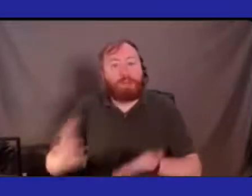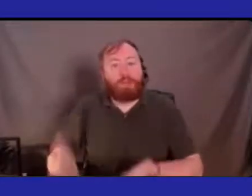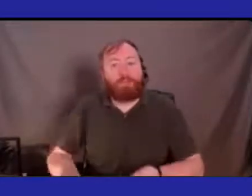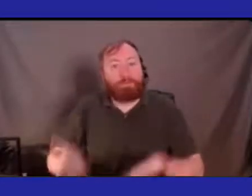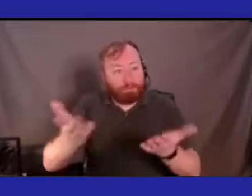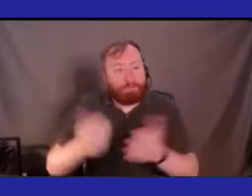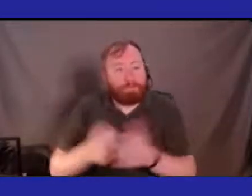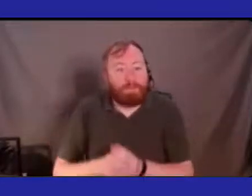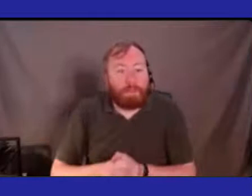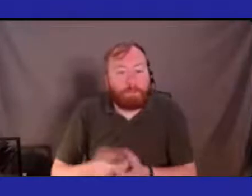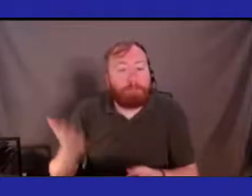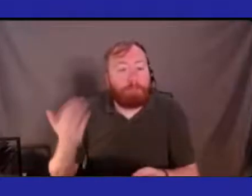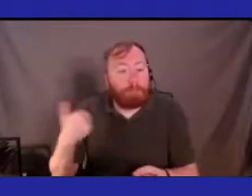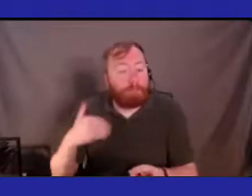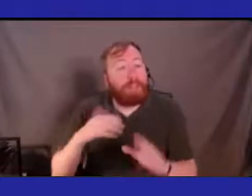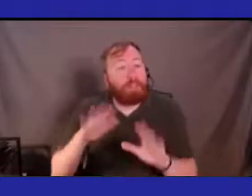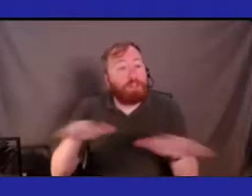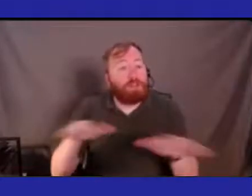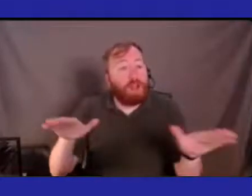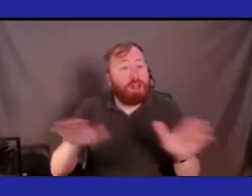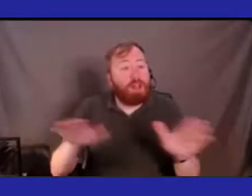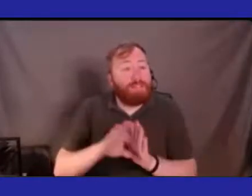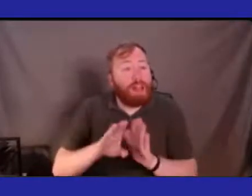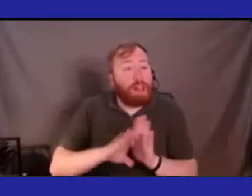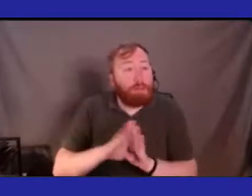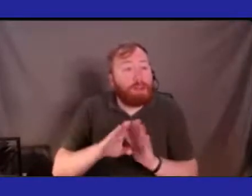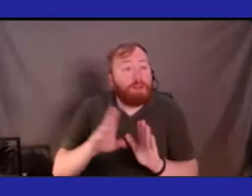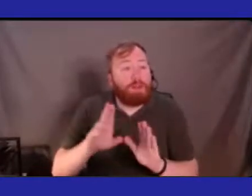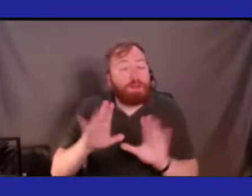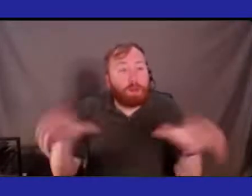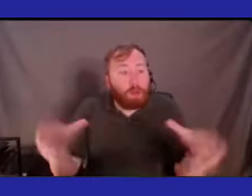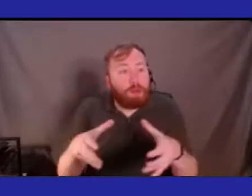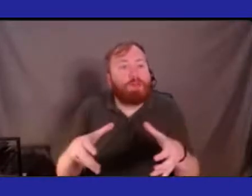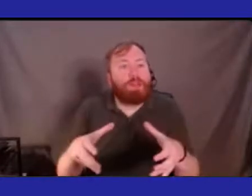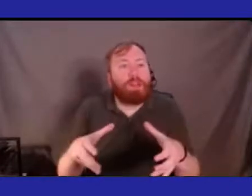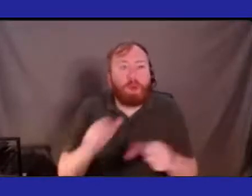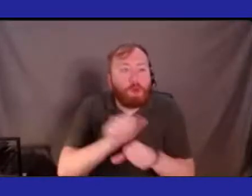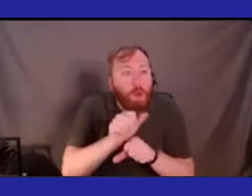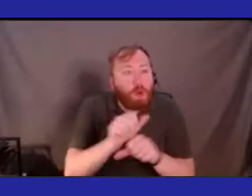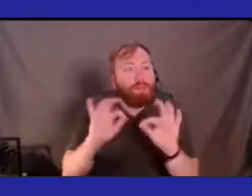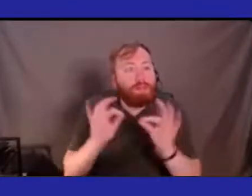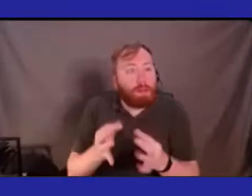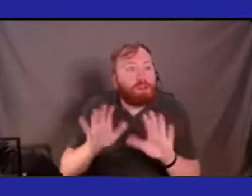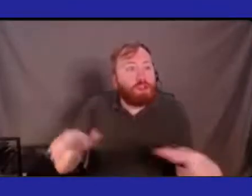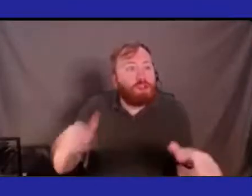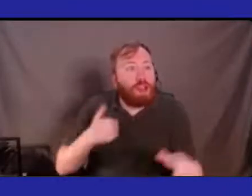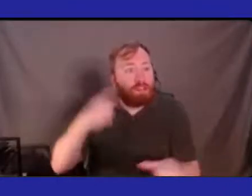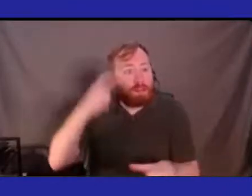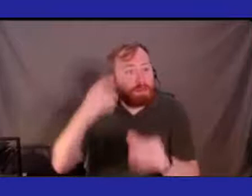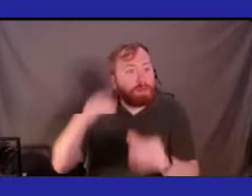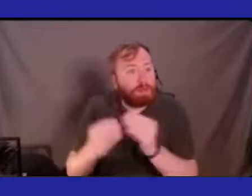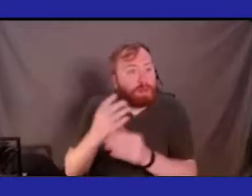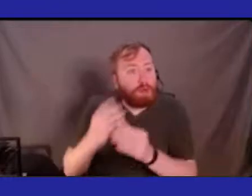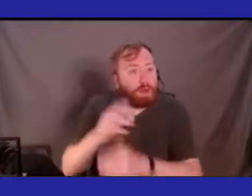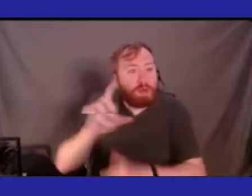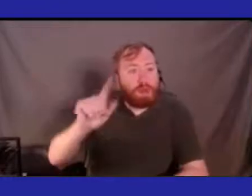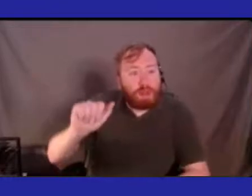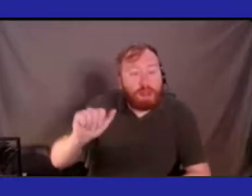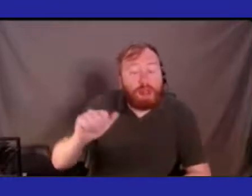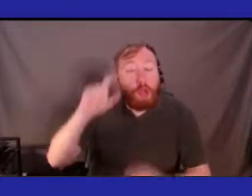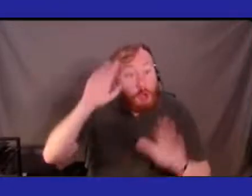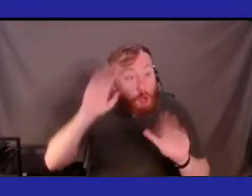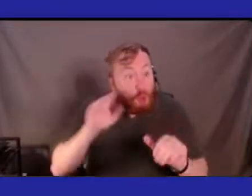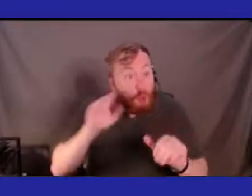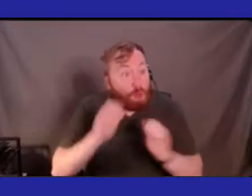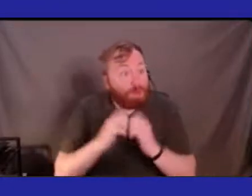have a child development unit that would work with families who had children with developmental disabilities. I hope you bring it back, and when you have